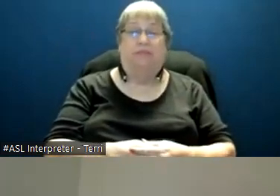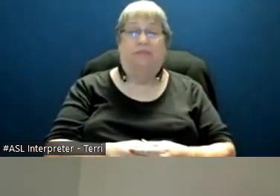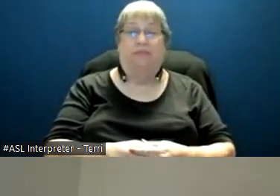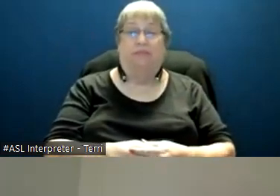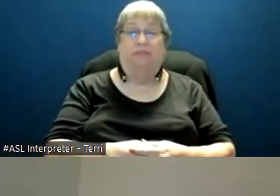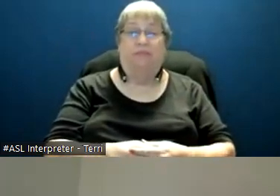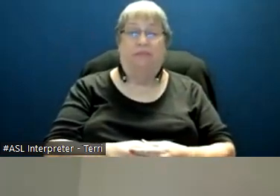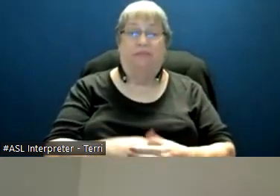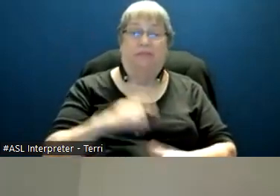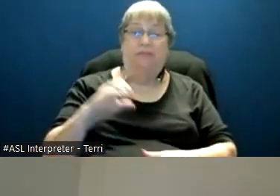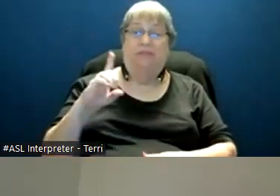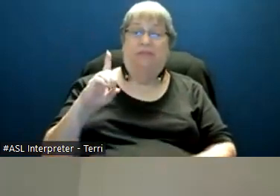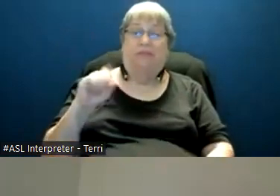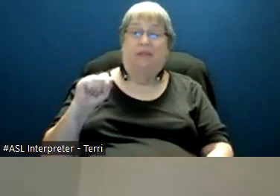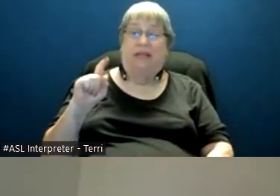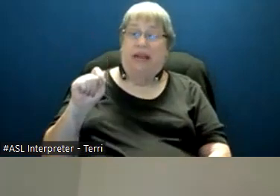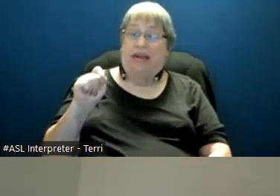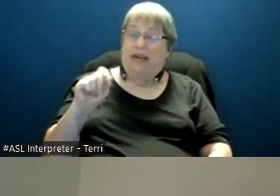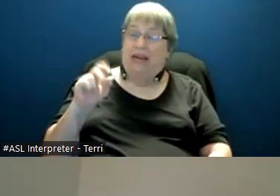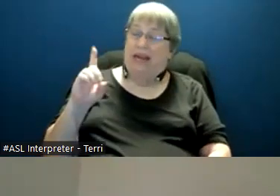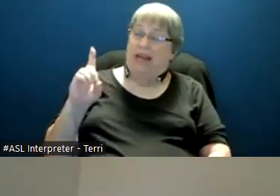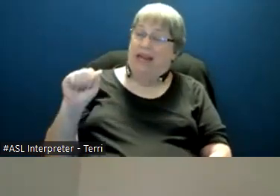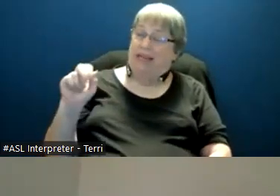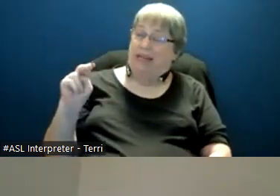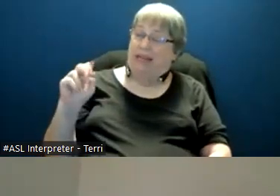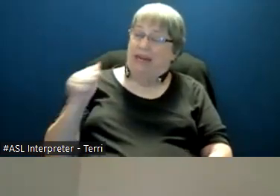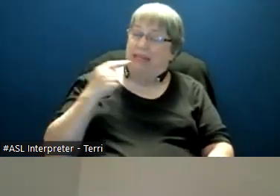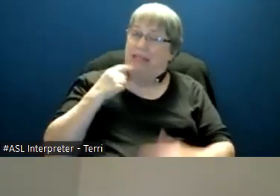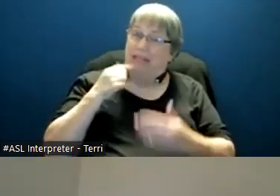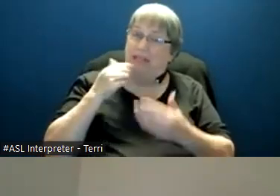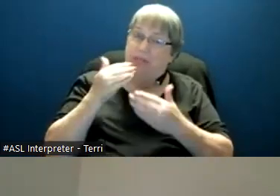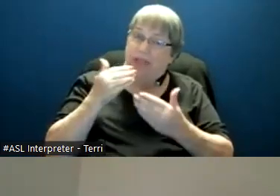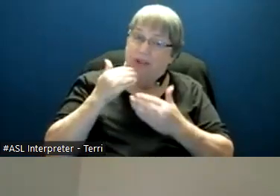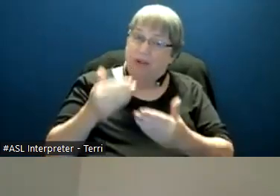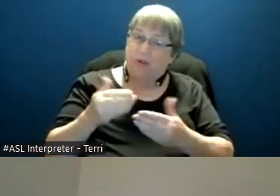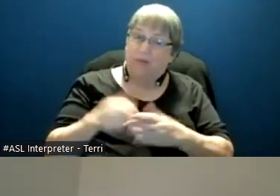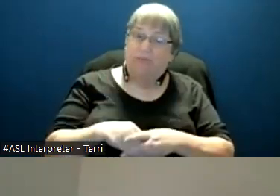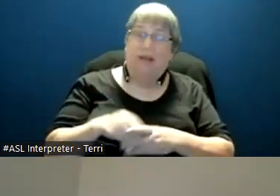Okay, sounds great. Thanks for sharing. And then our last group is prevention group.